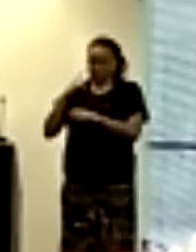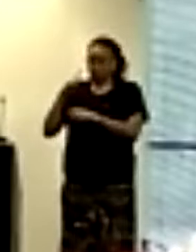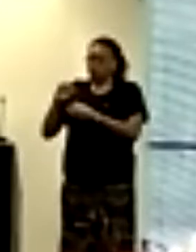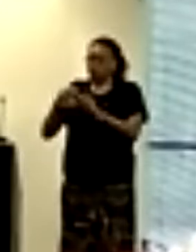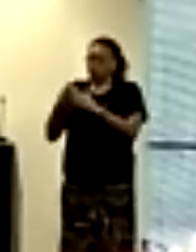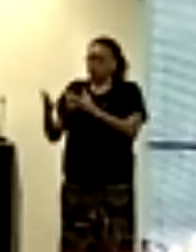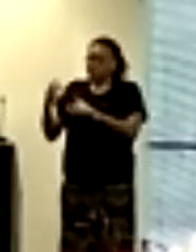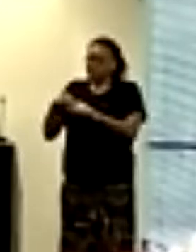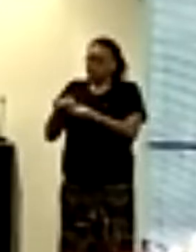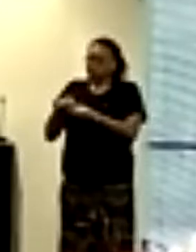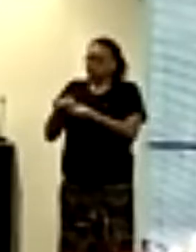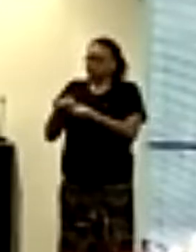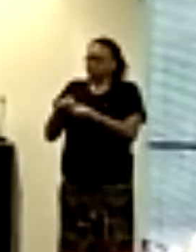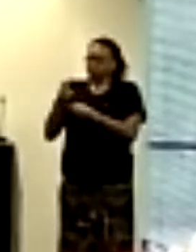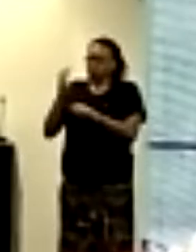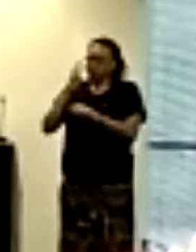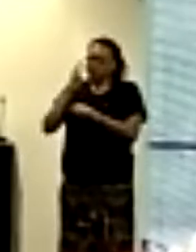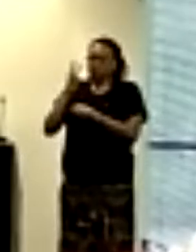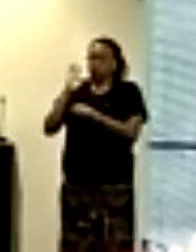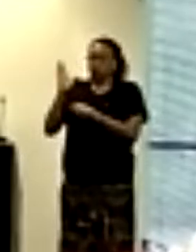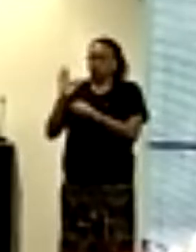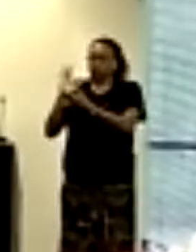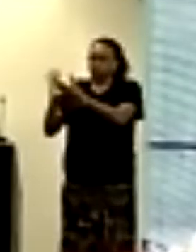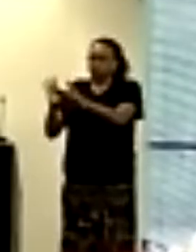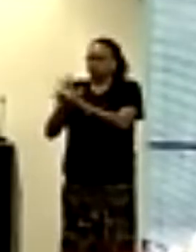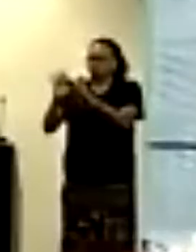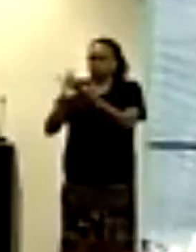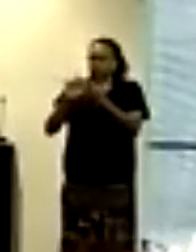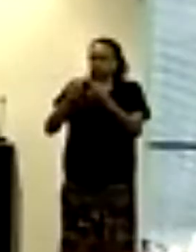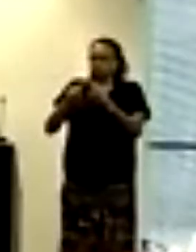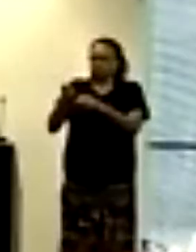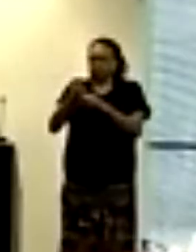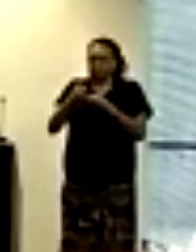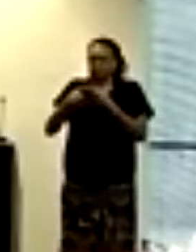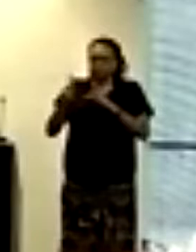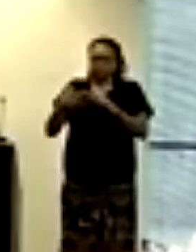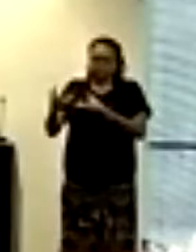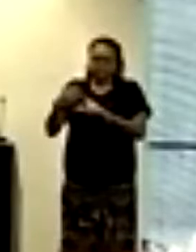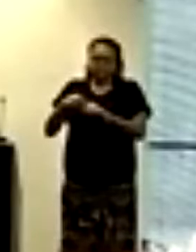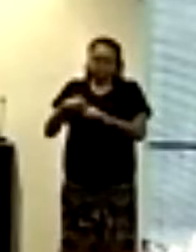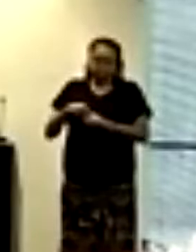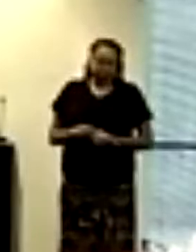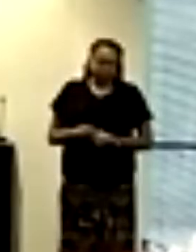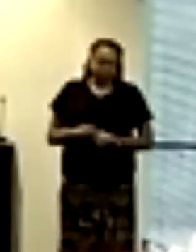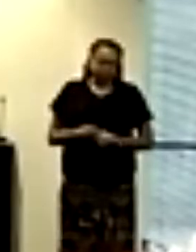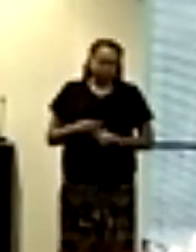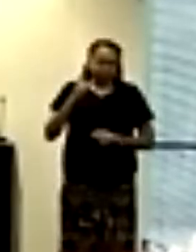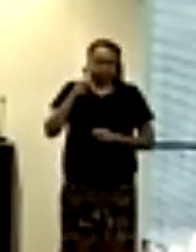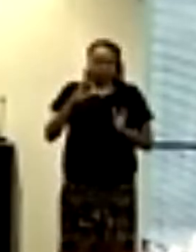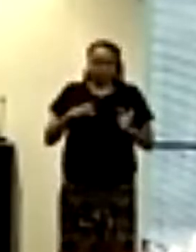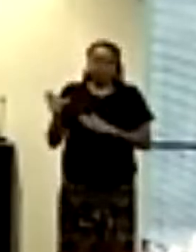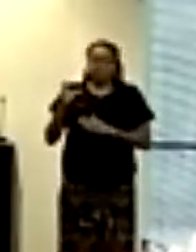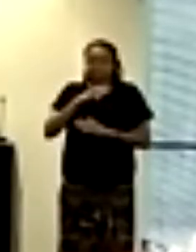engagement. So there'll be calls out to participate on any of those planning